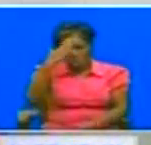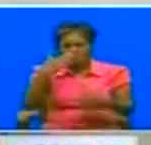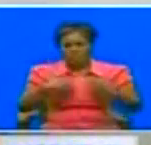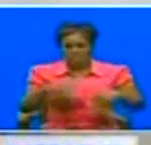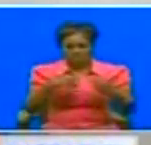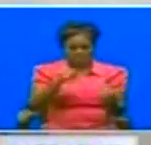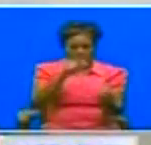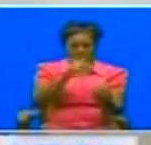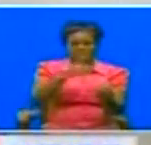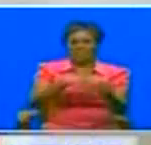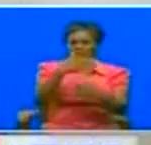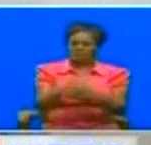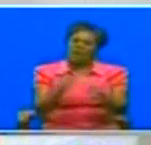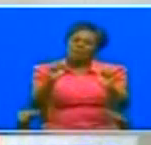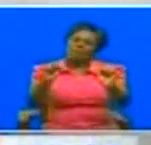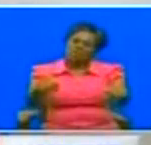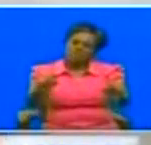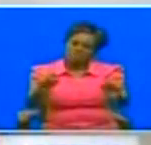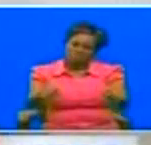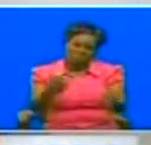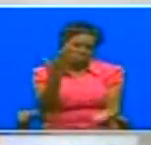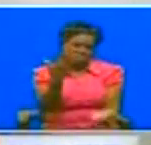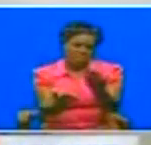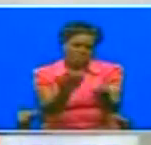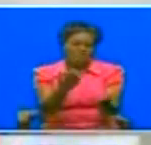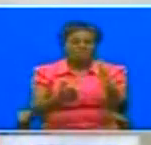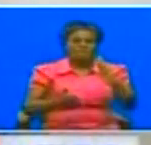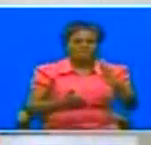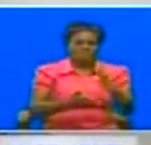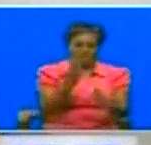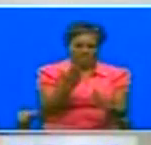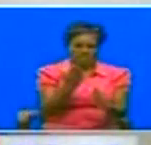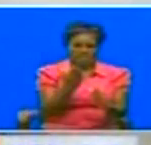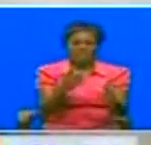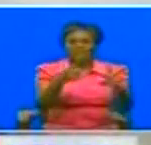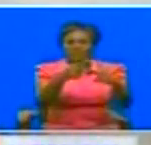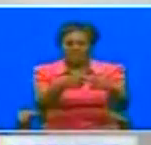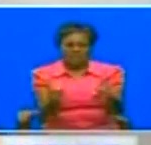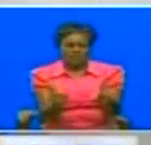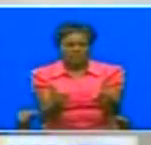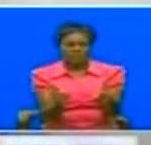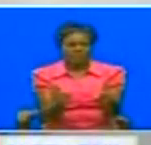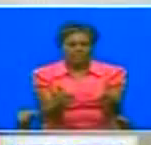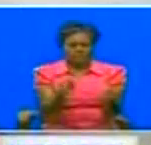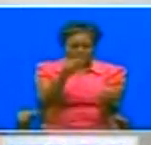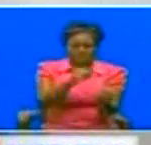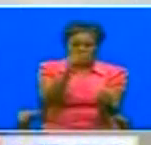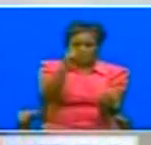we test them. So can we have maybe a rapid, initiative, to